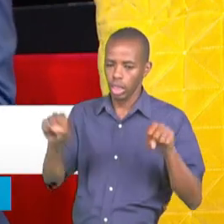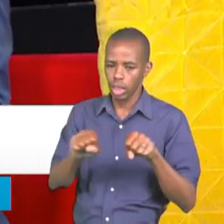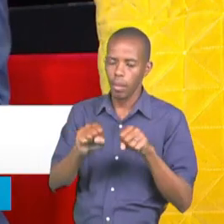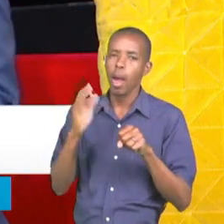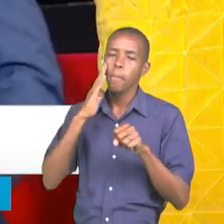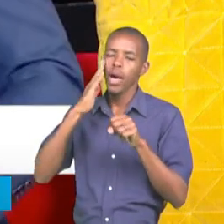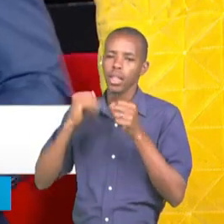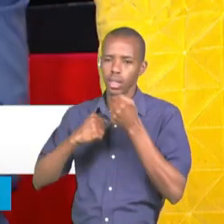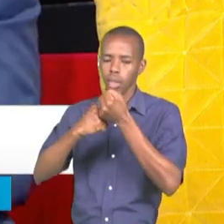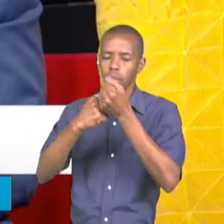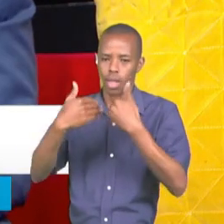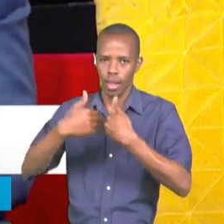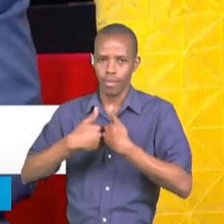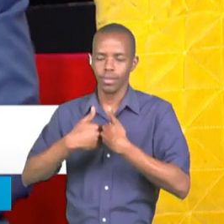time.